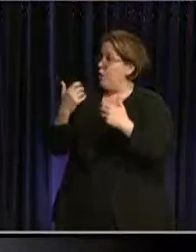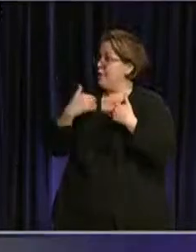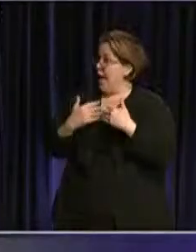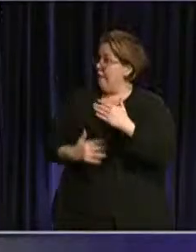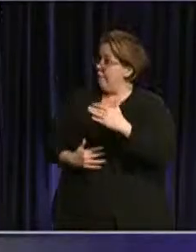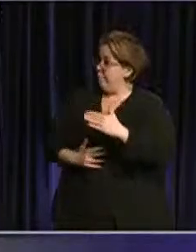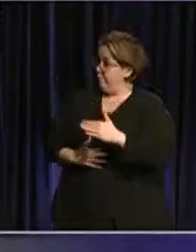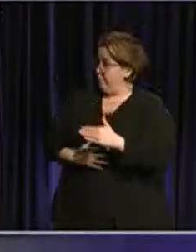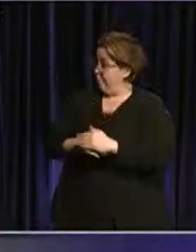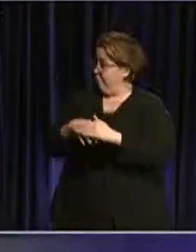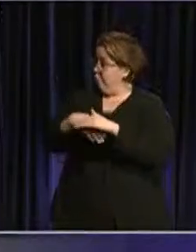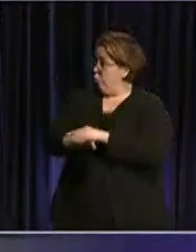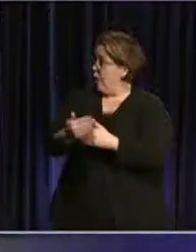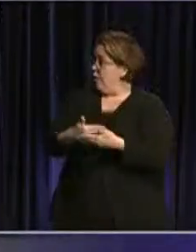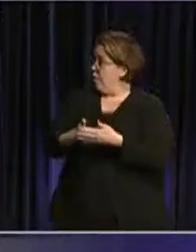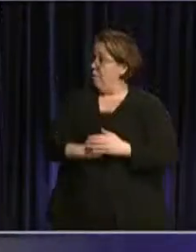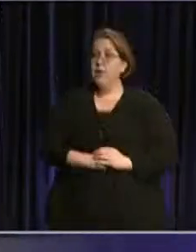day?